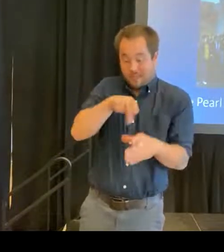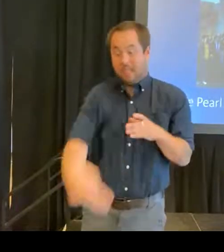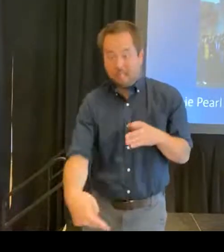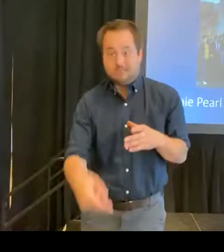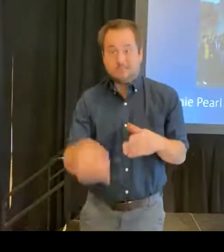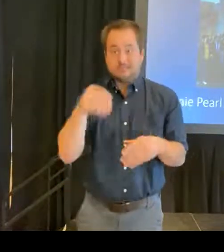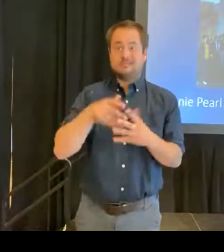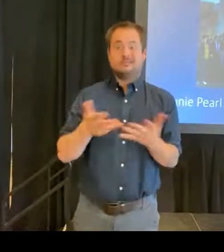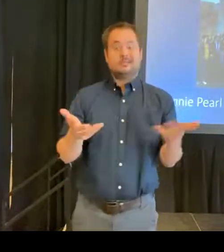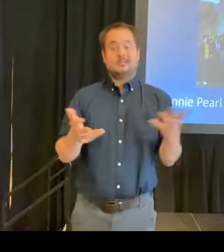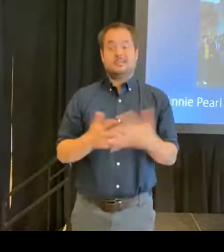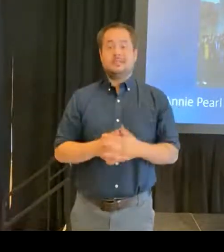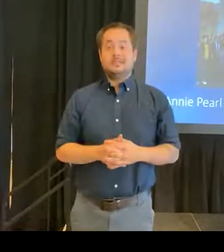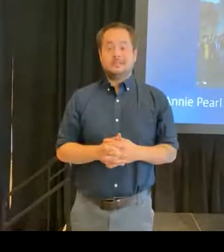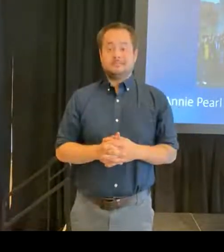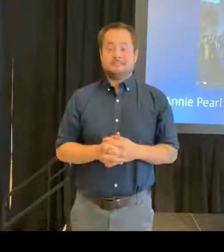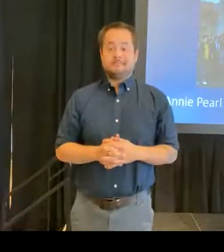And